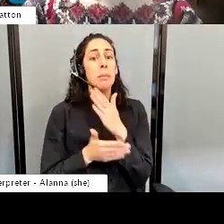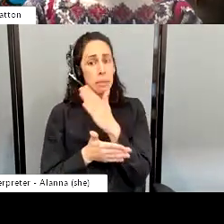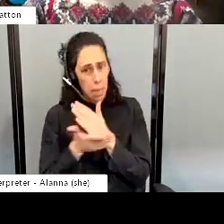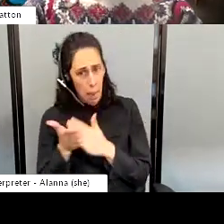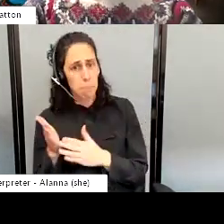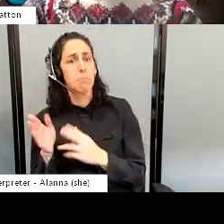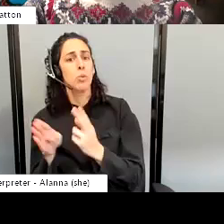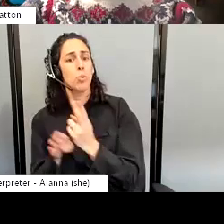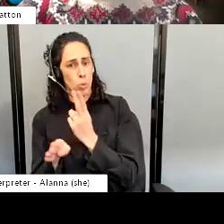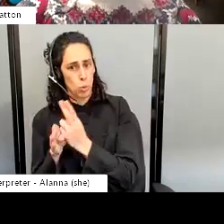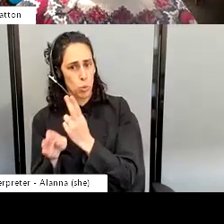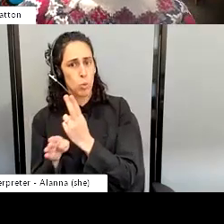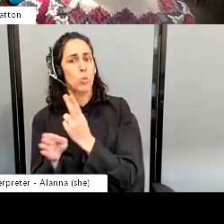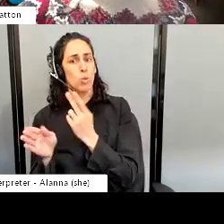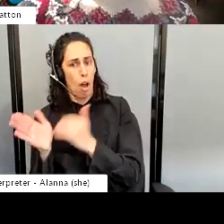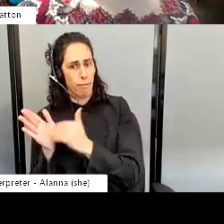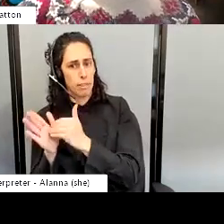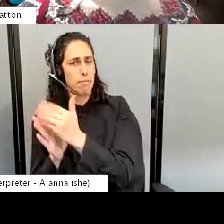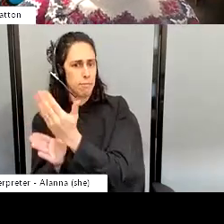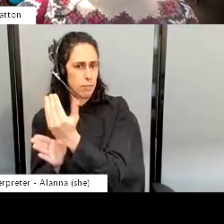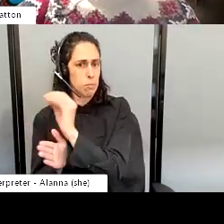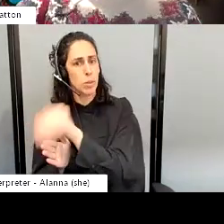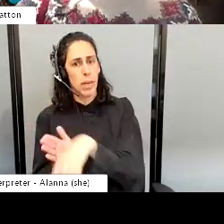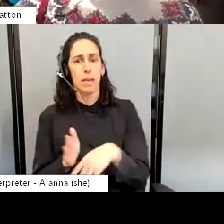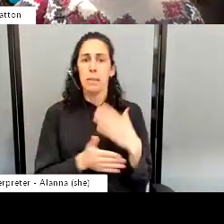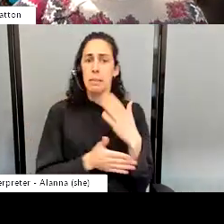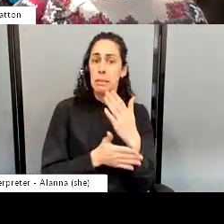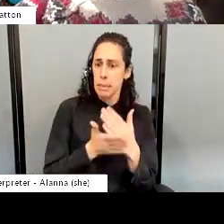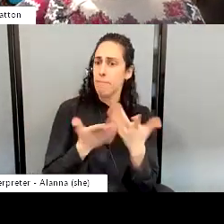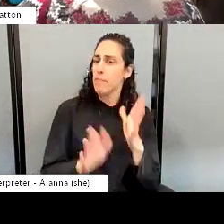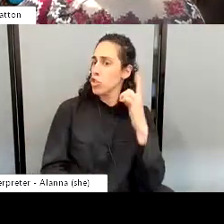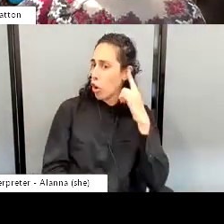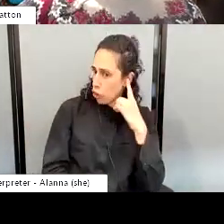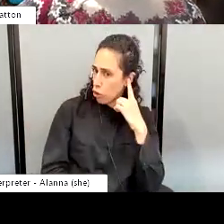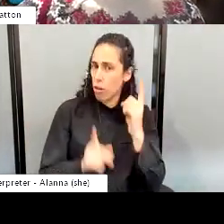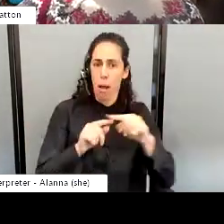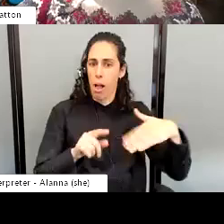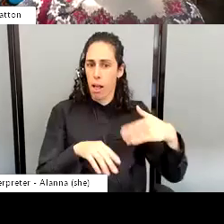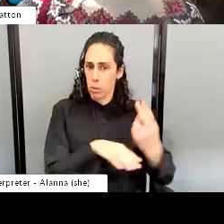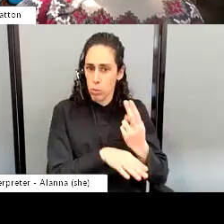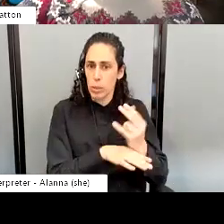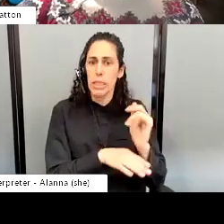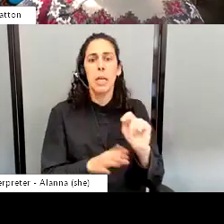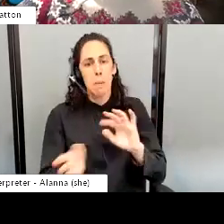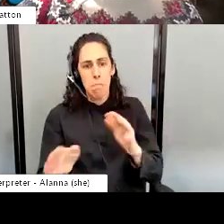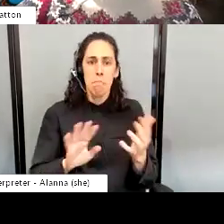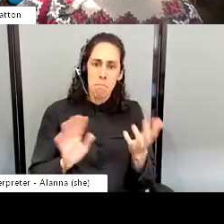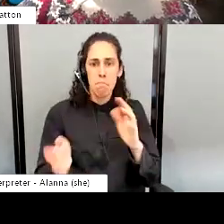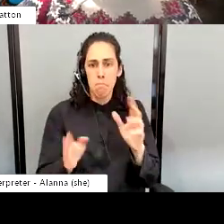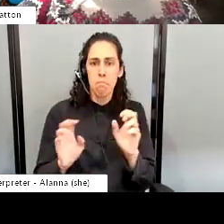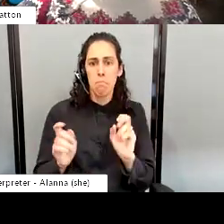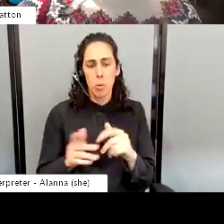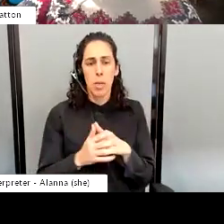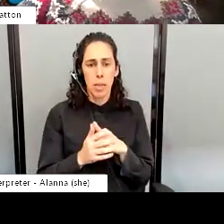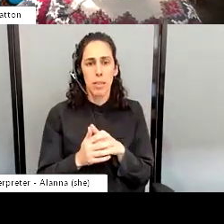it, but know about it. So hopefully you will find out a bit more about where it can apply to your life. We have some that have used it once or twice, and we